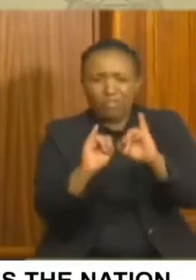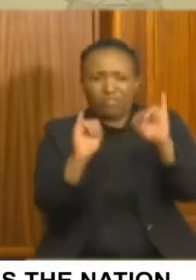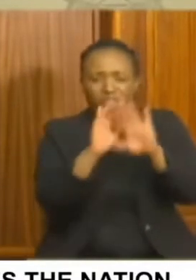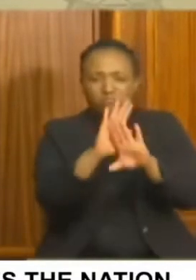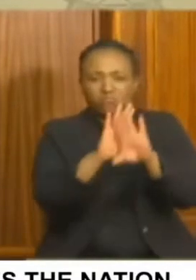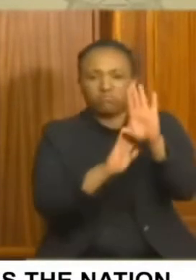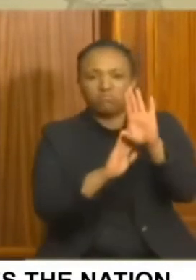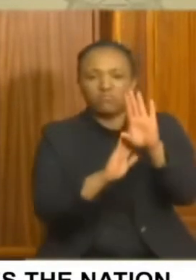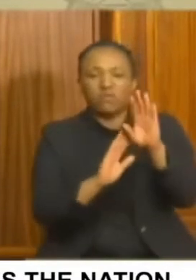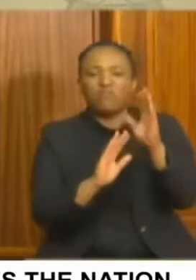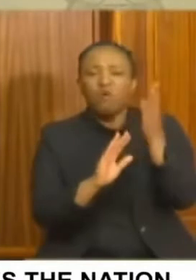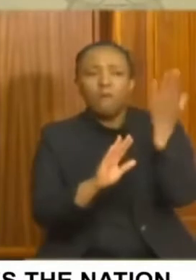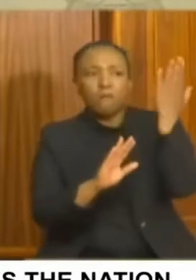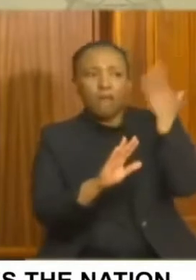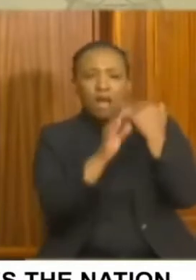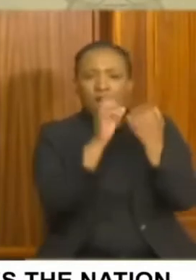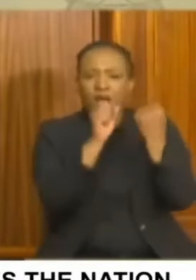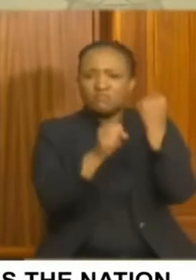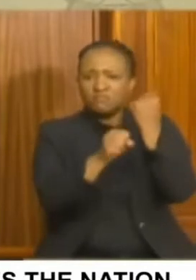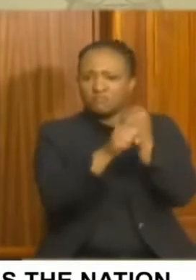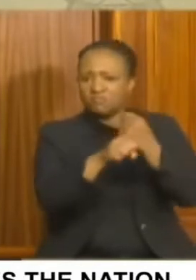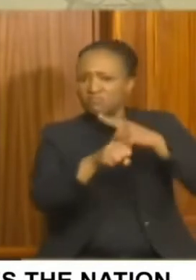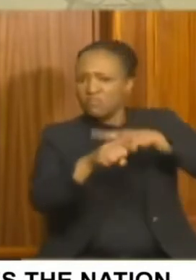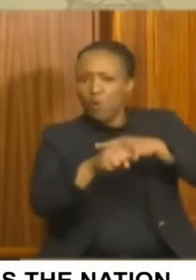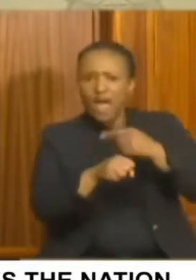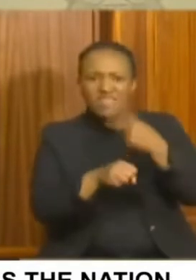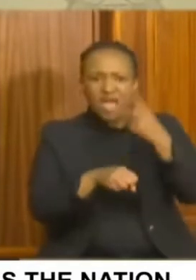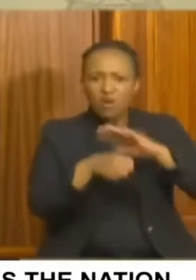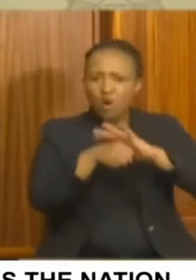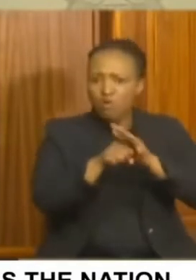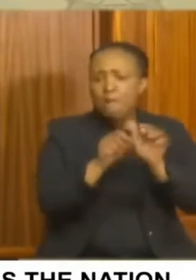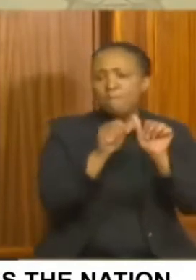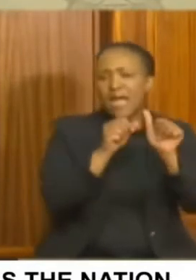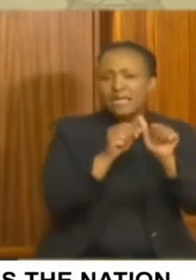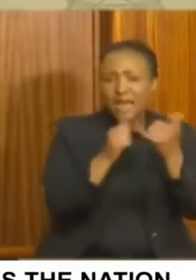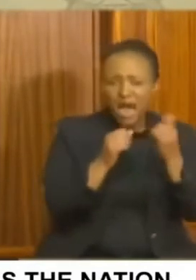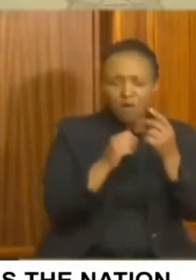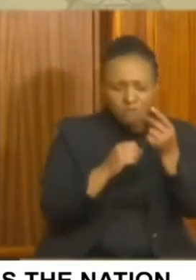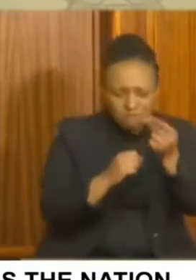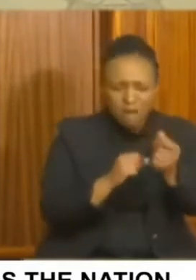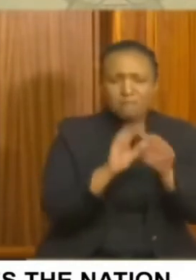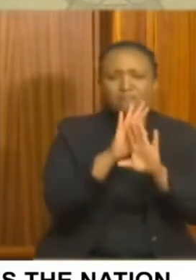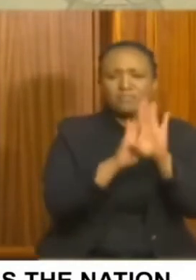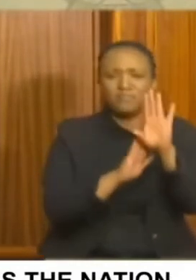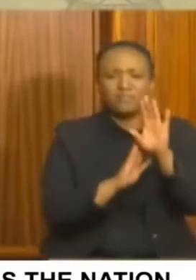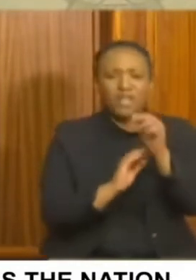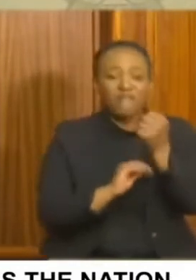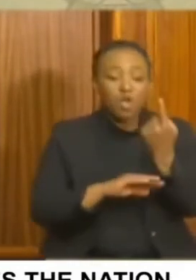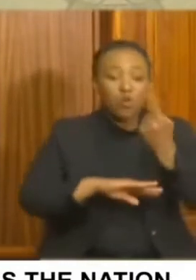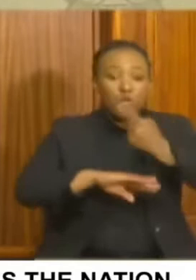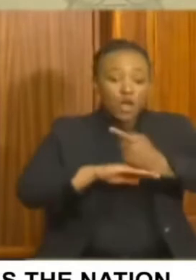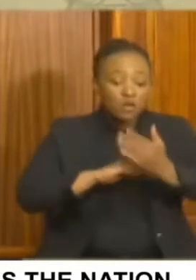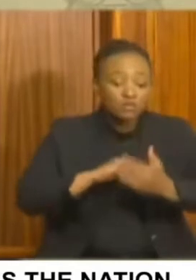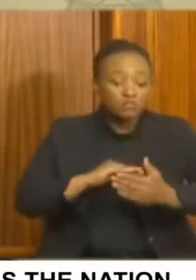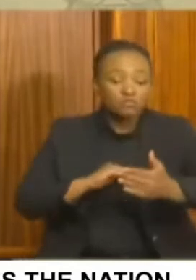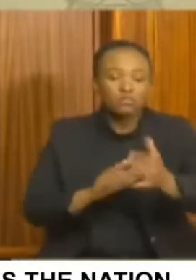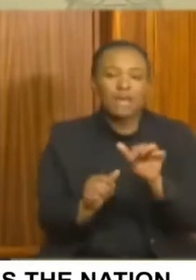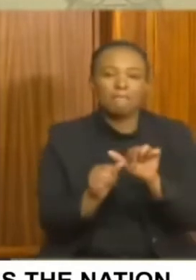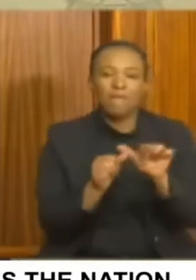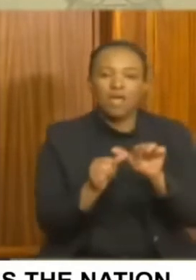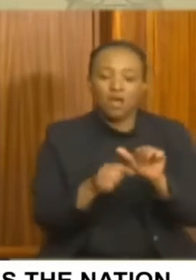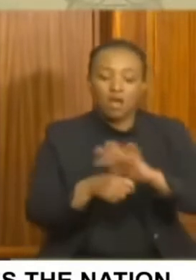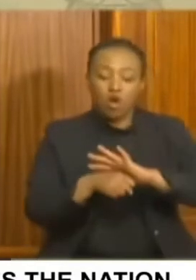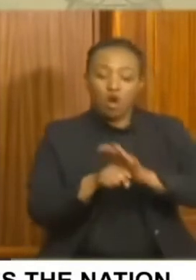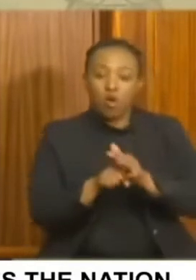faster. It was at the same time in previous waves. Within a matter of days, it is likely that the number of